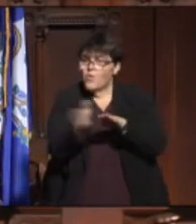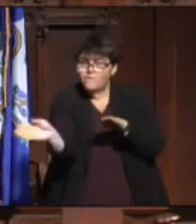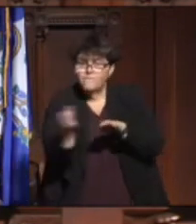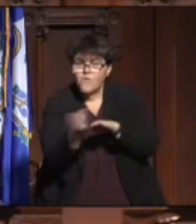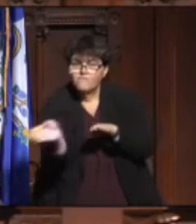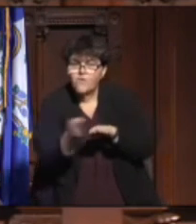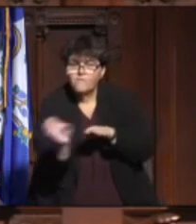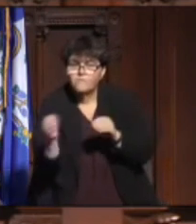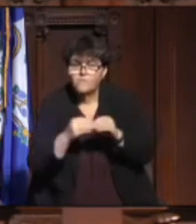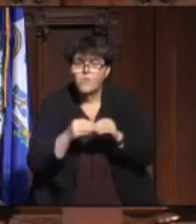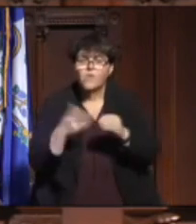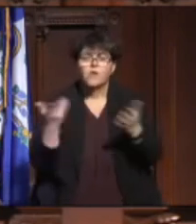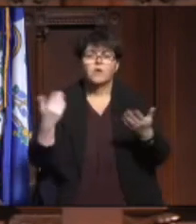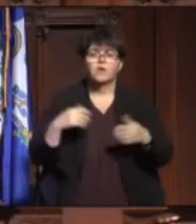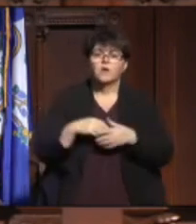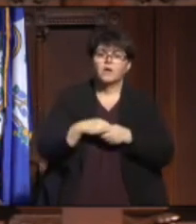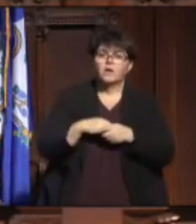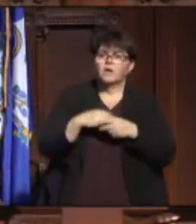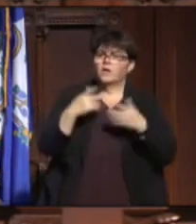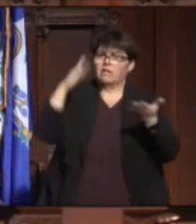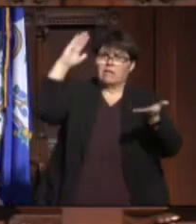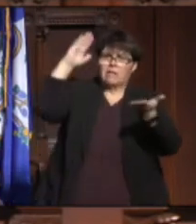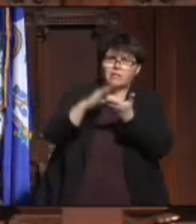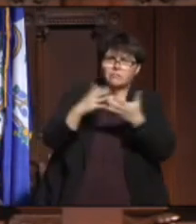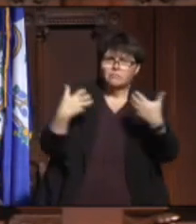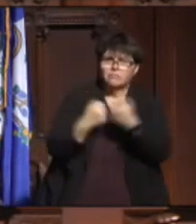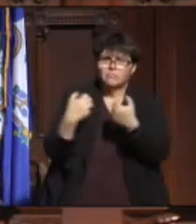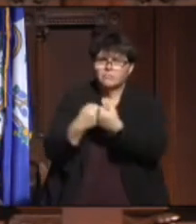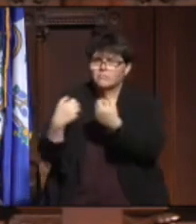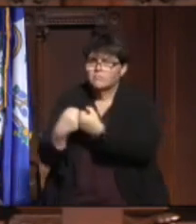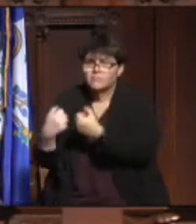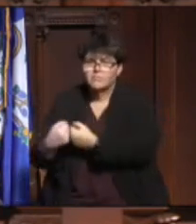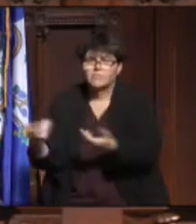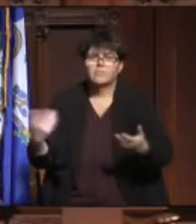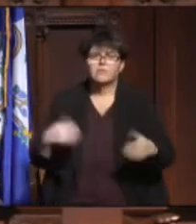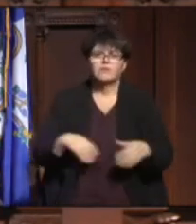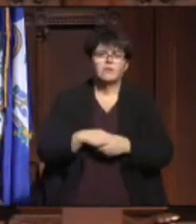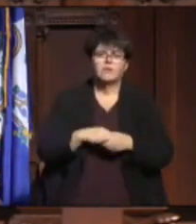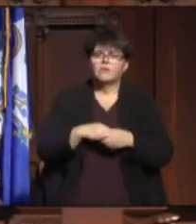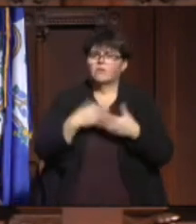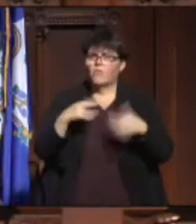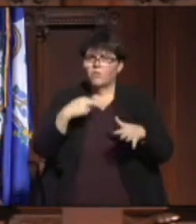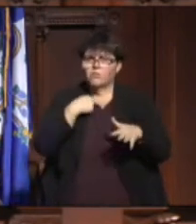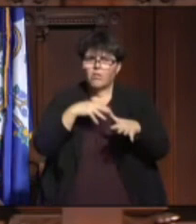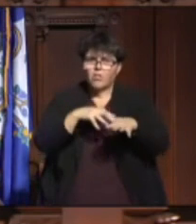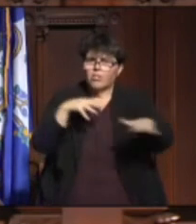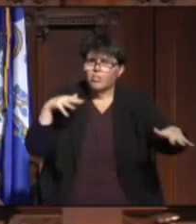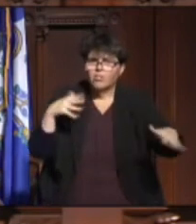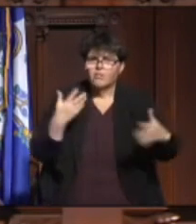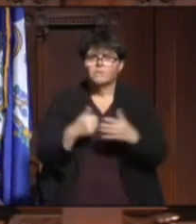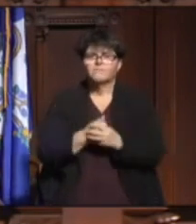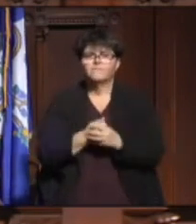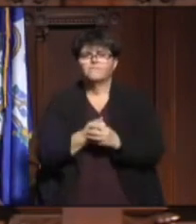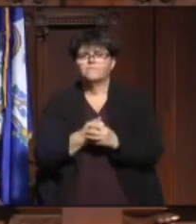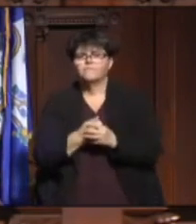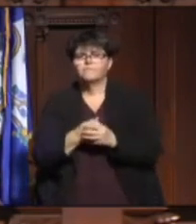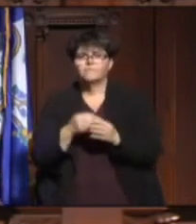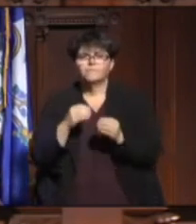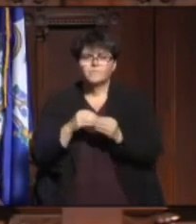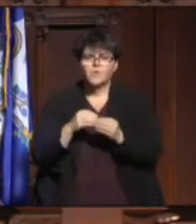limit congestion. And also more advanced traffic signals will speed up your commute to work and your ride